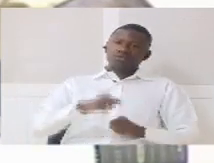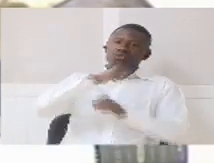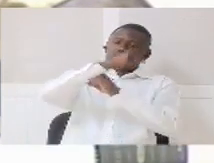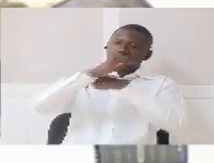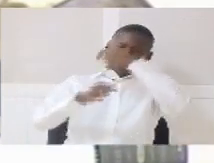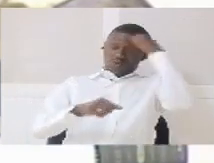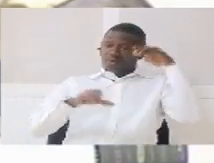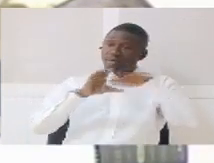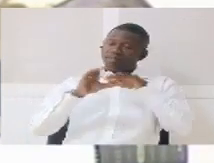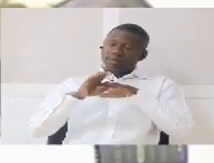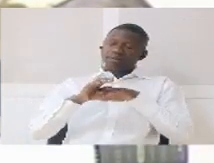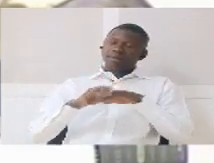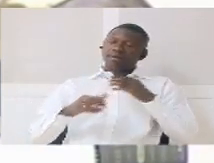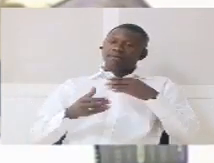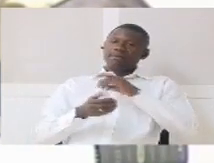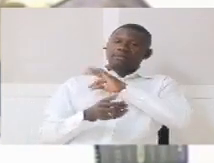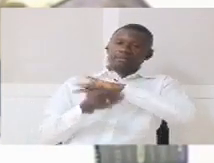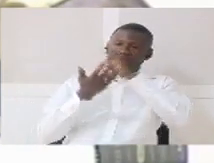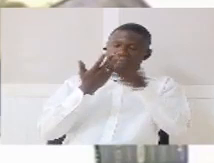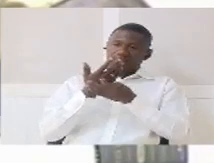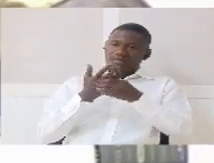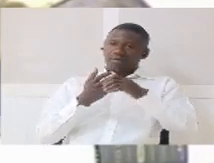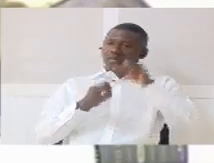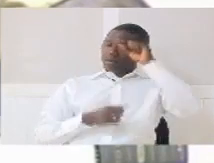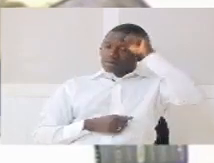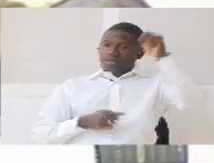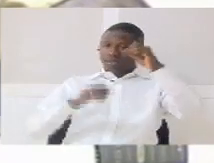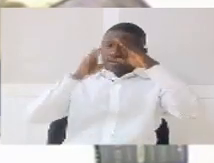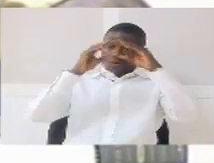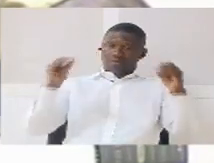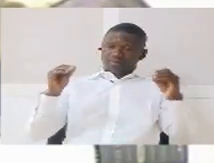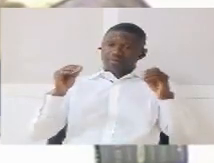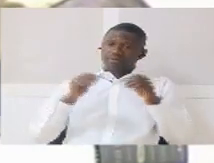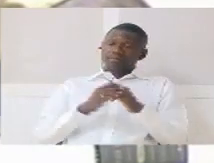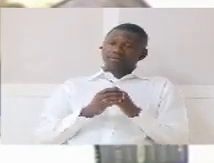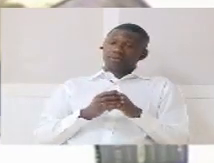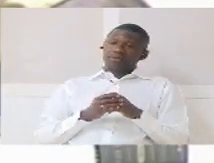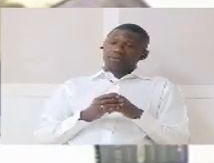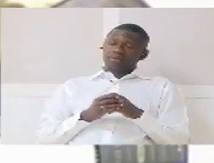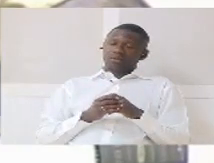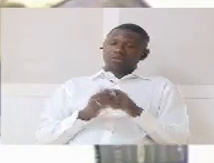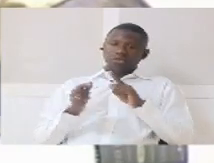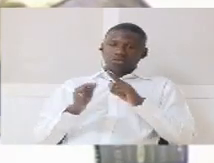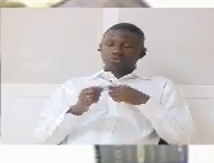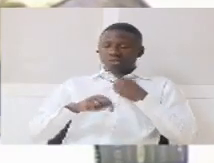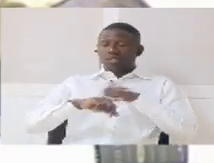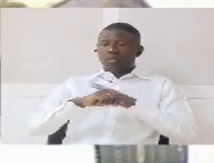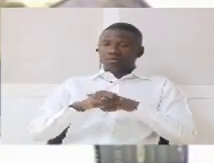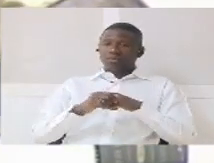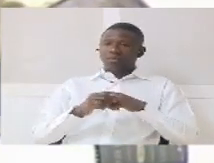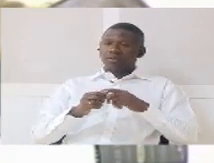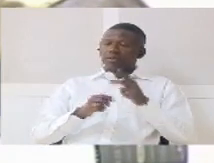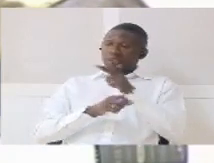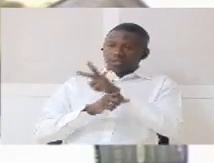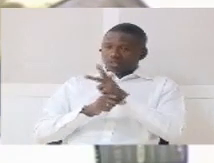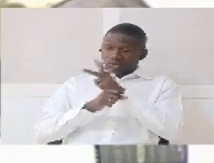As a support staff. But I went to the president's office. I left there and went to the president's office. Security sector reform. During the security sector